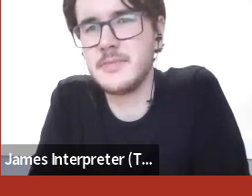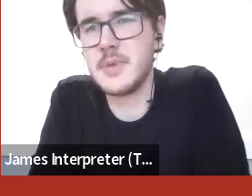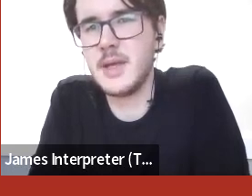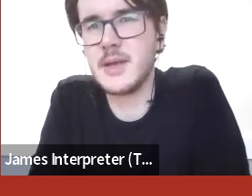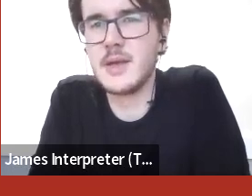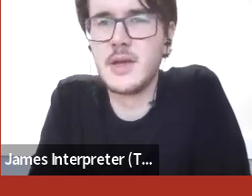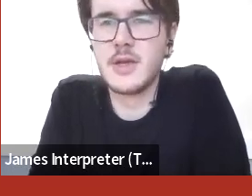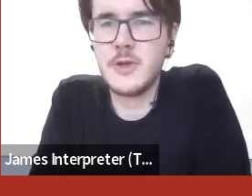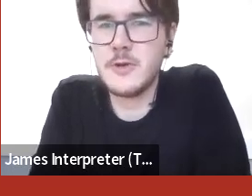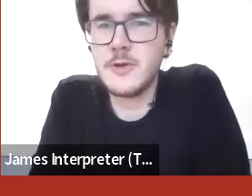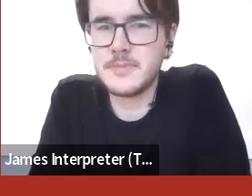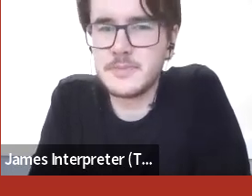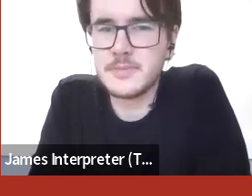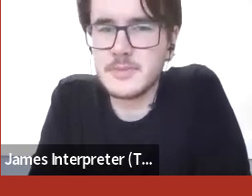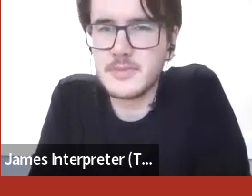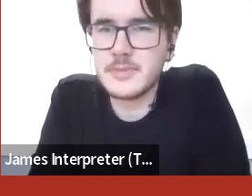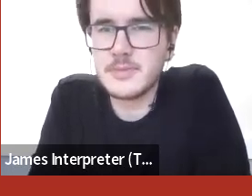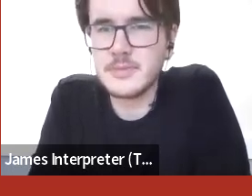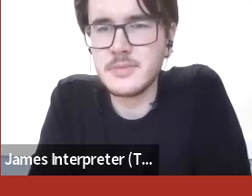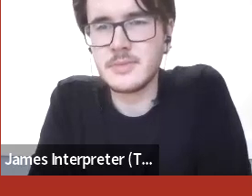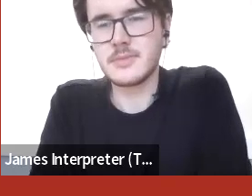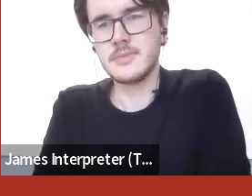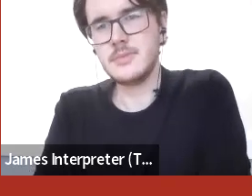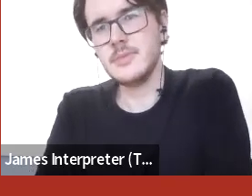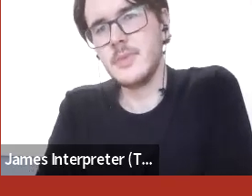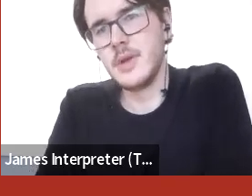together. B, Q,